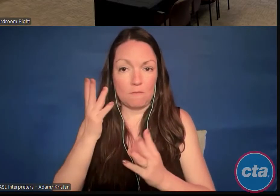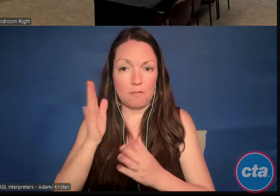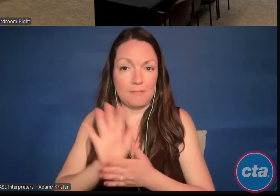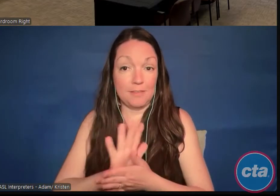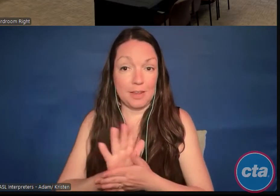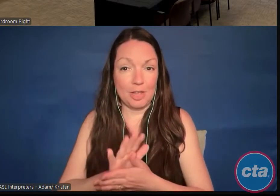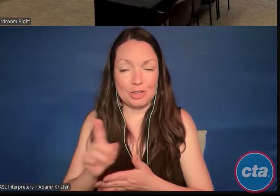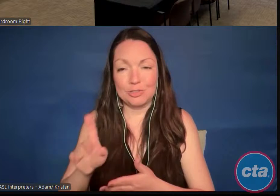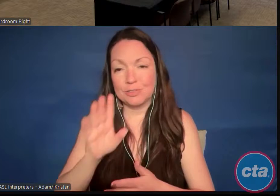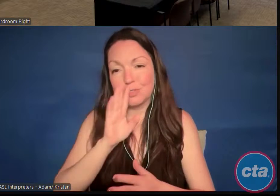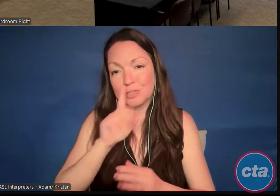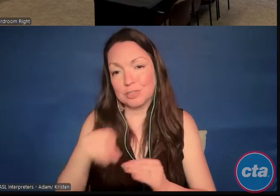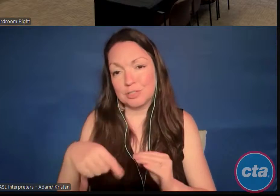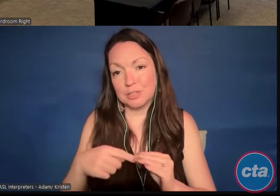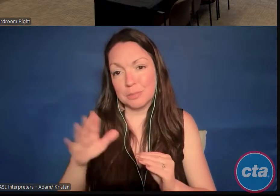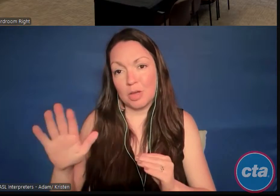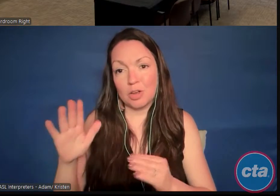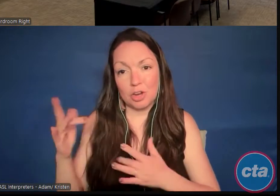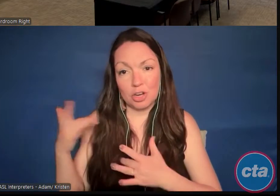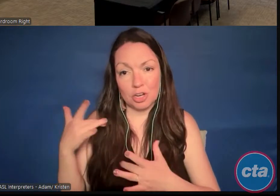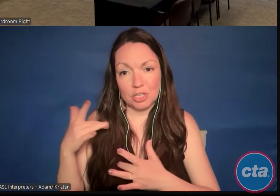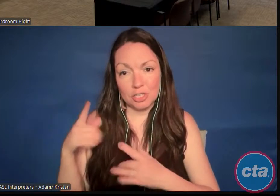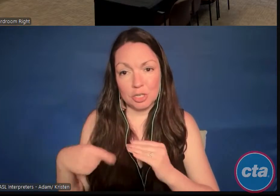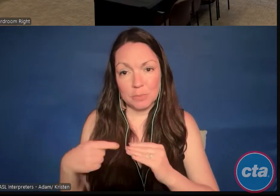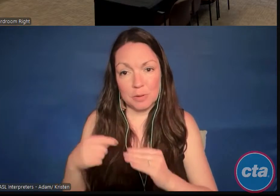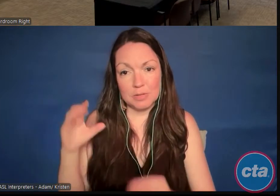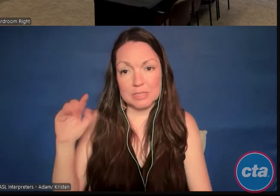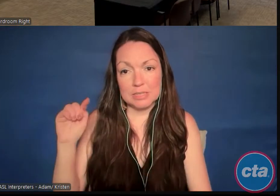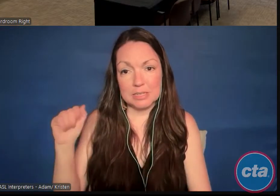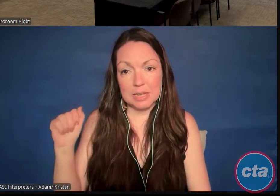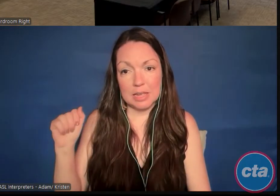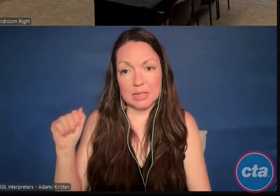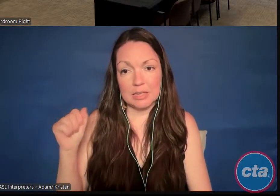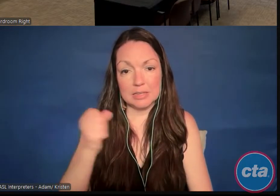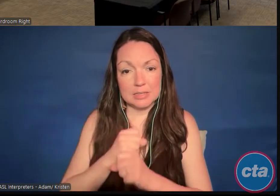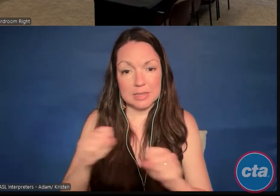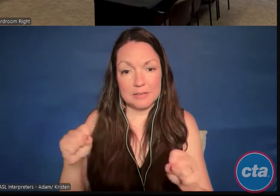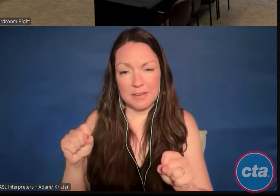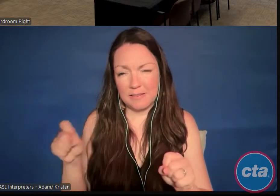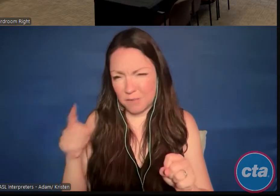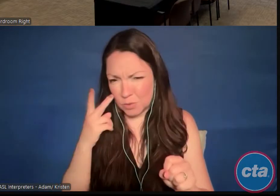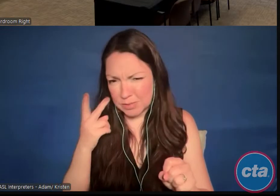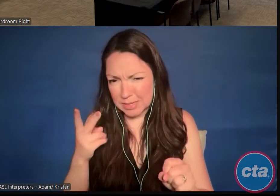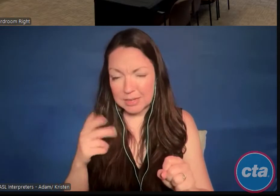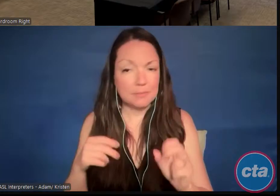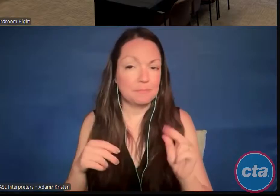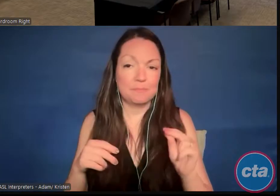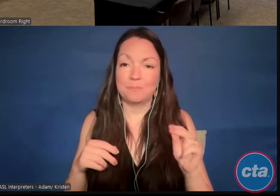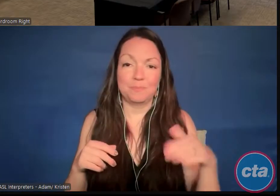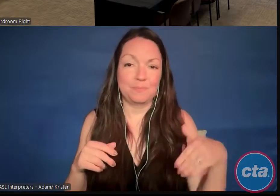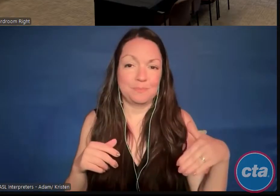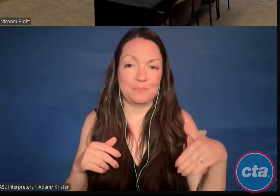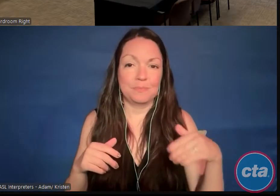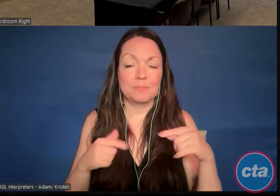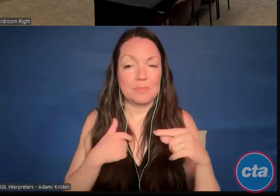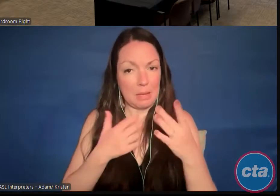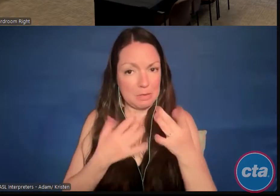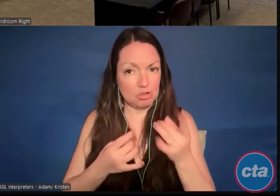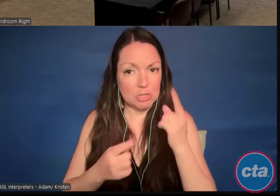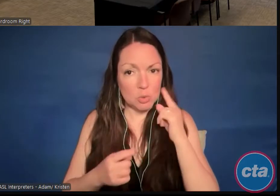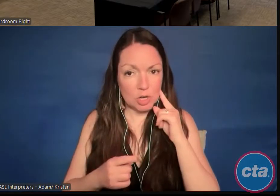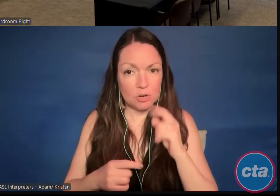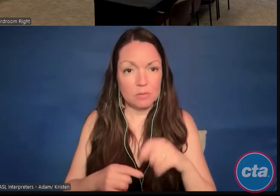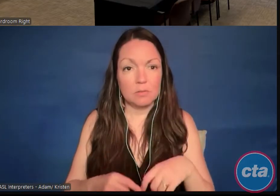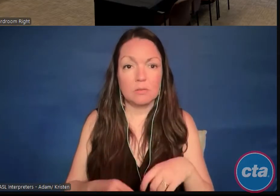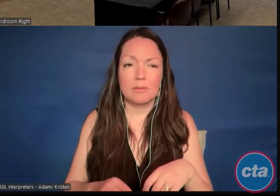she talks about her concerns about CTA safety. Have you seen it? I have not. I'm interested to hear about it. But she's